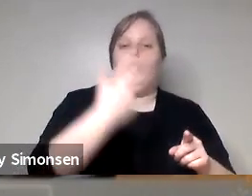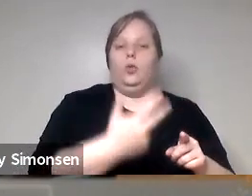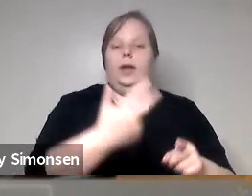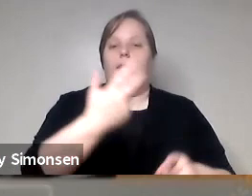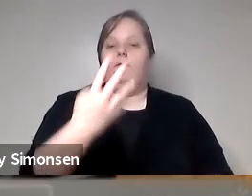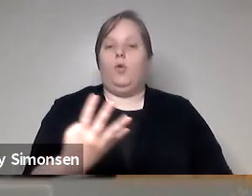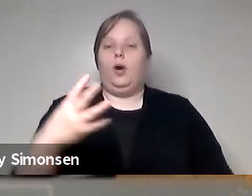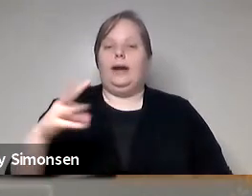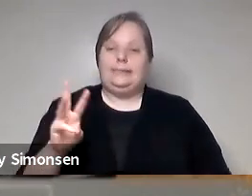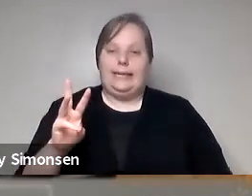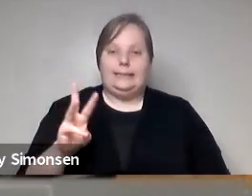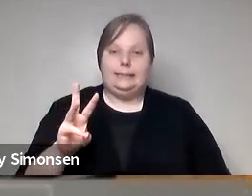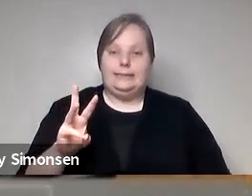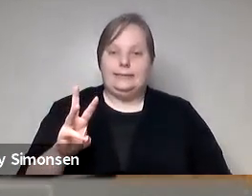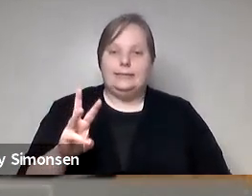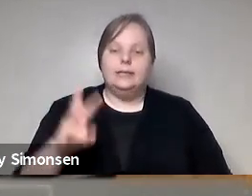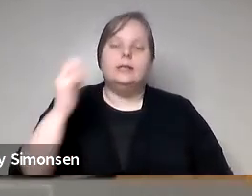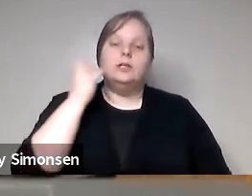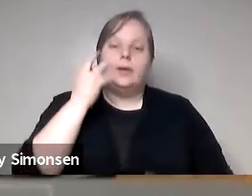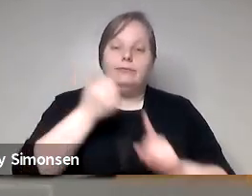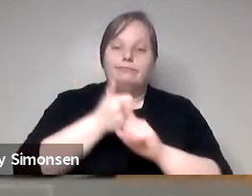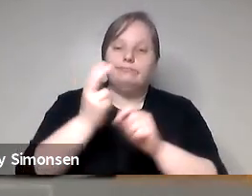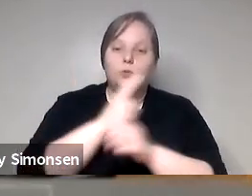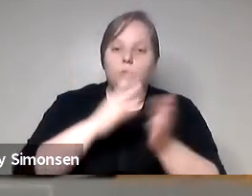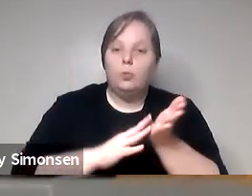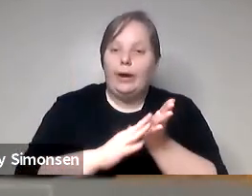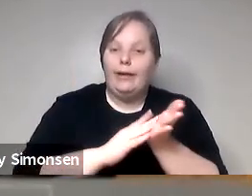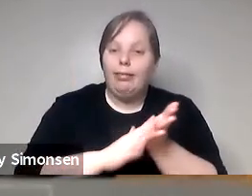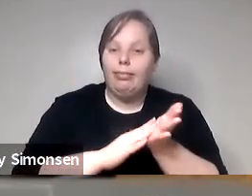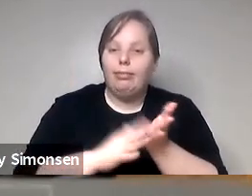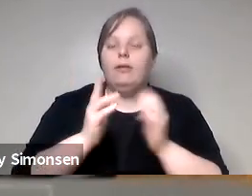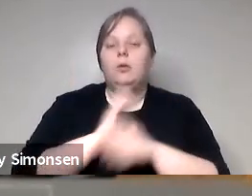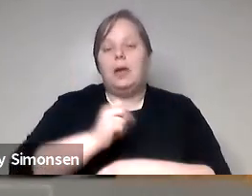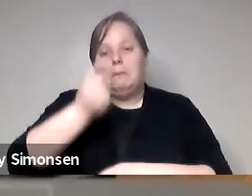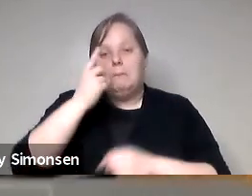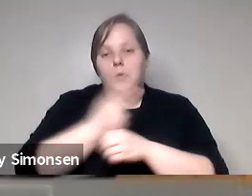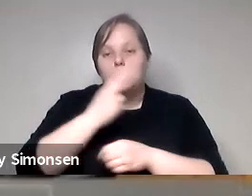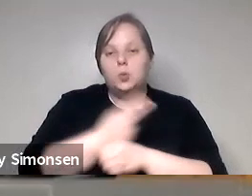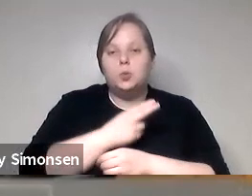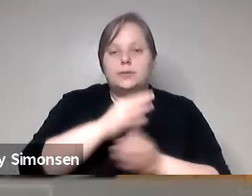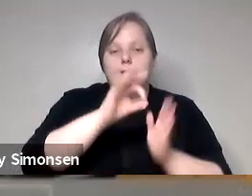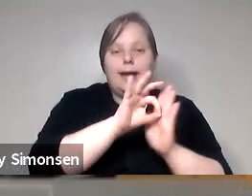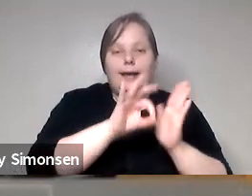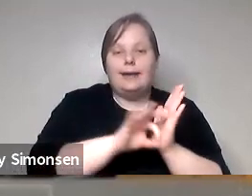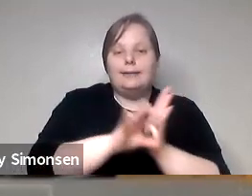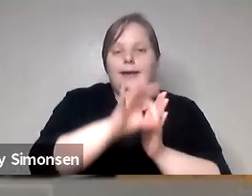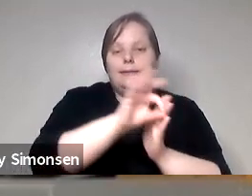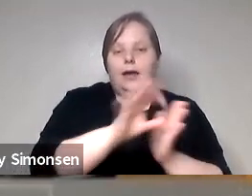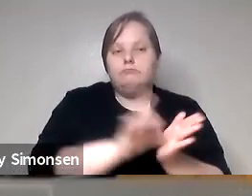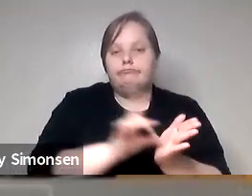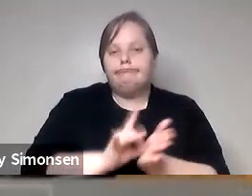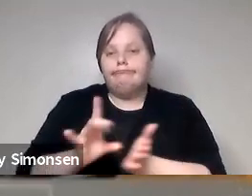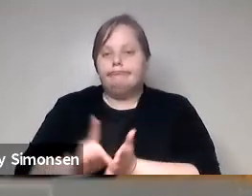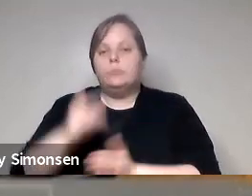and 6. So if you're a Braille user and you're able to read the bump dots on there, you can see that they're on